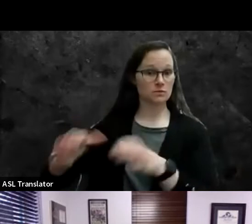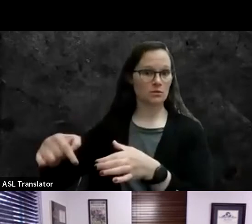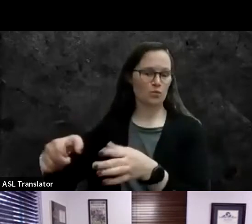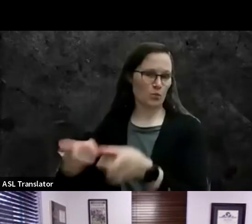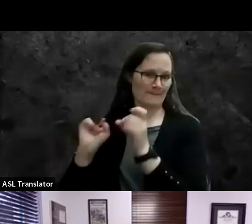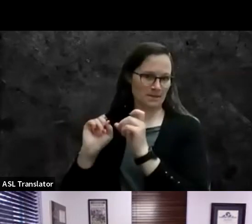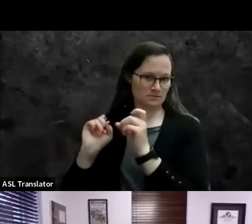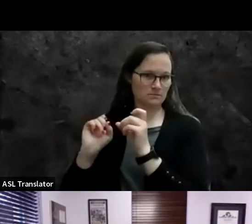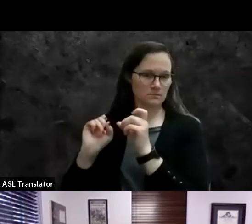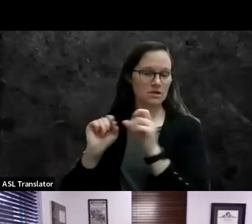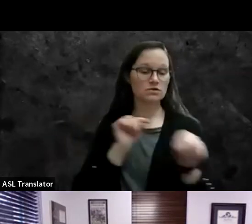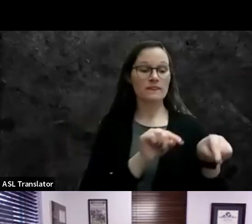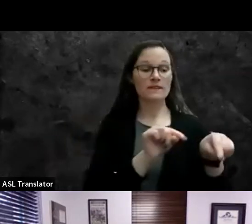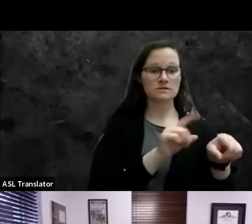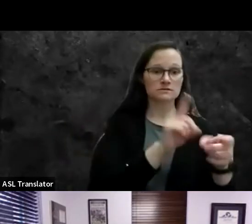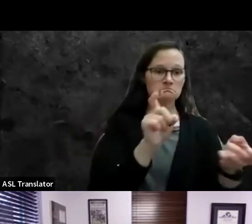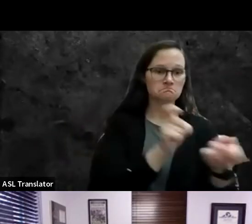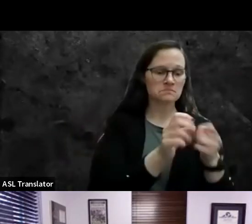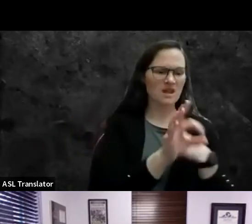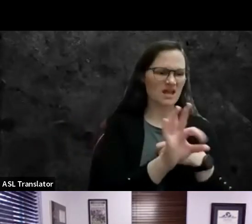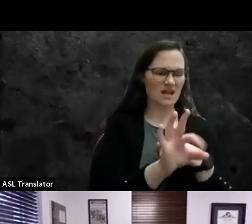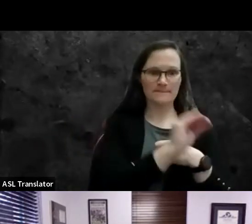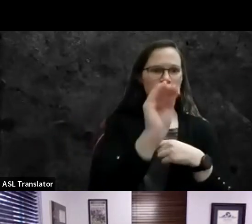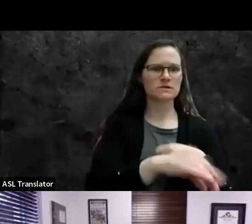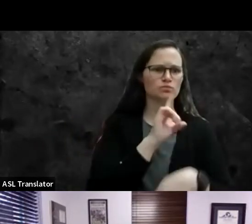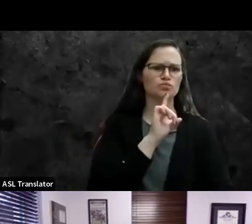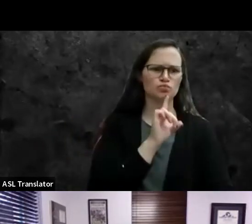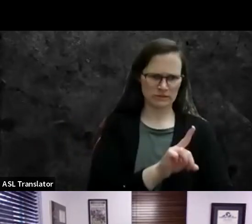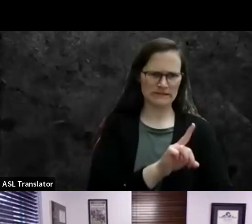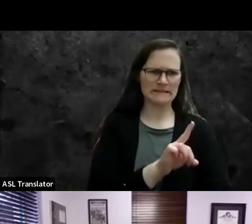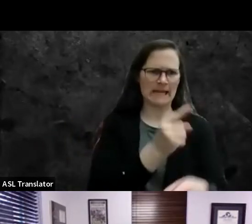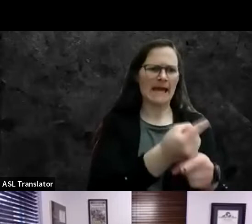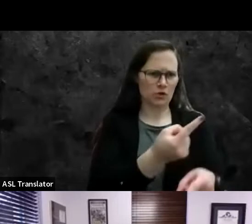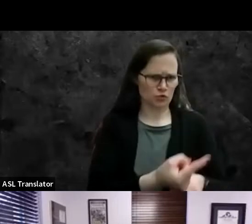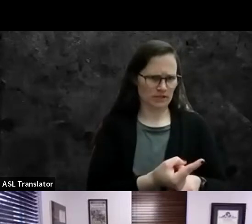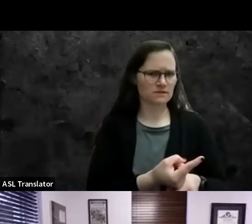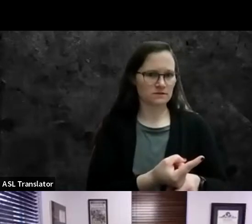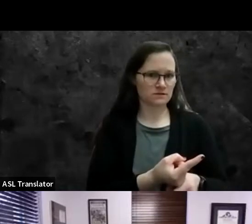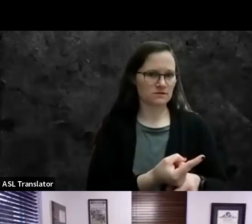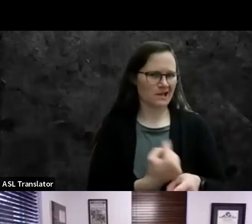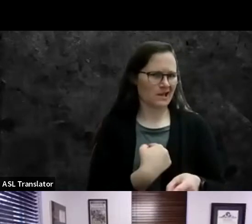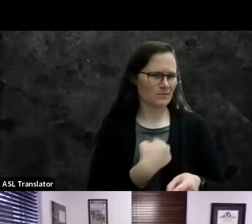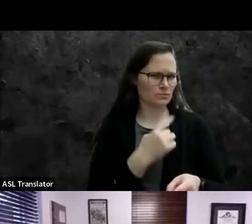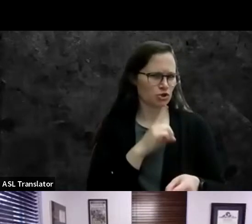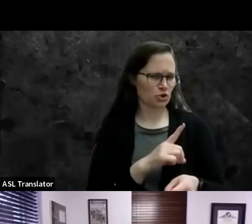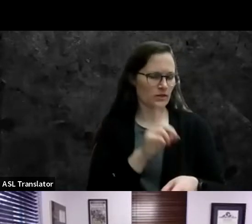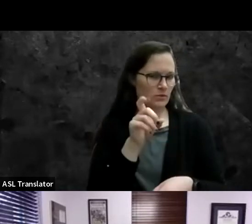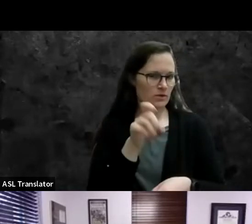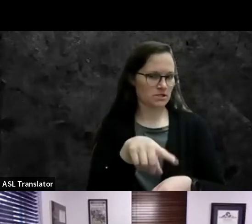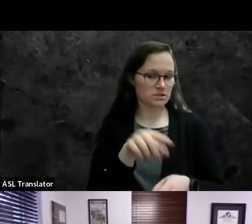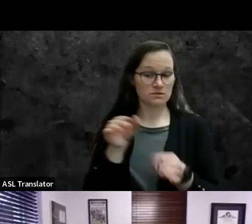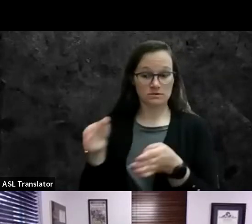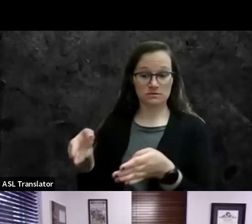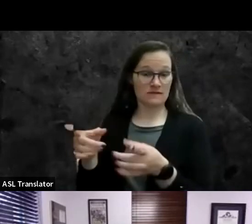have a sensitivity and specificity of about 99%. They're very nearly perfect. I suspect this question is more focused on the rapid